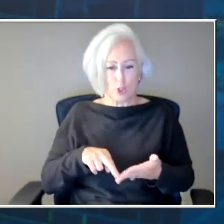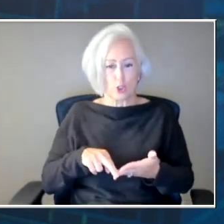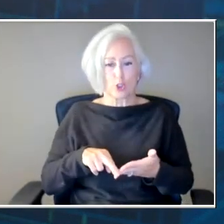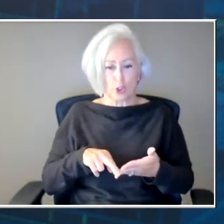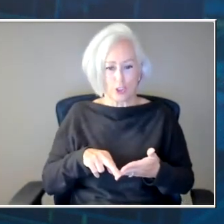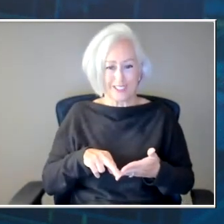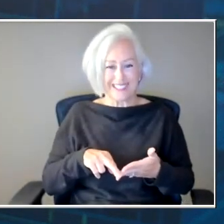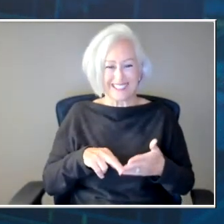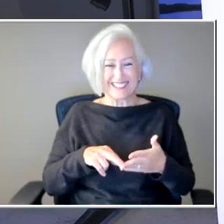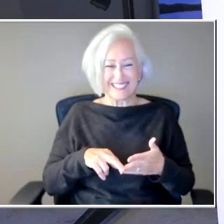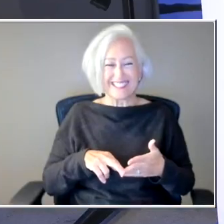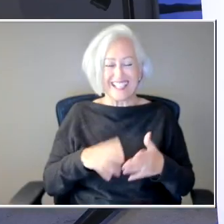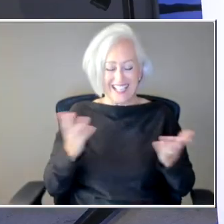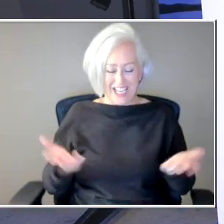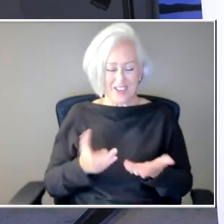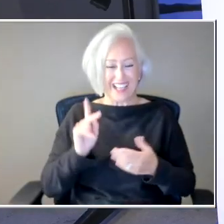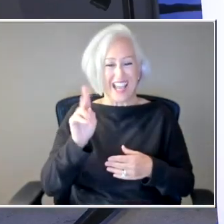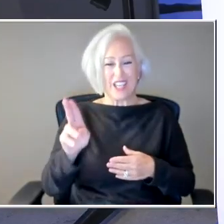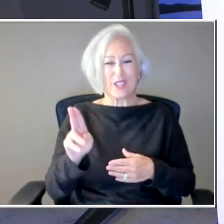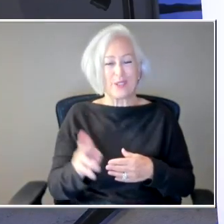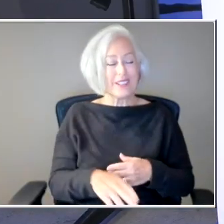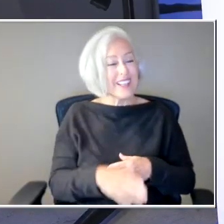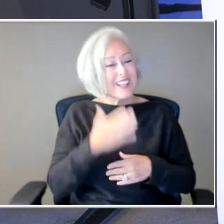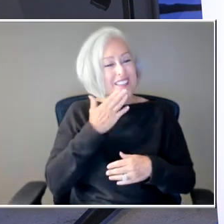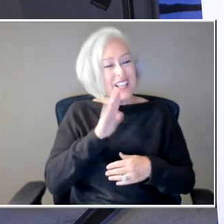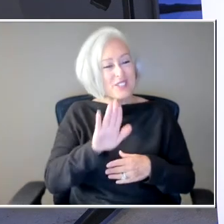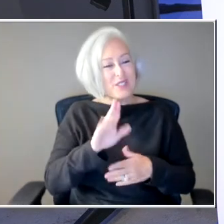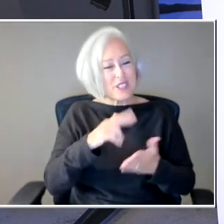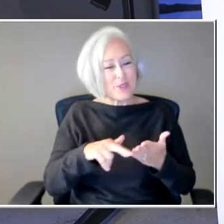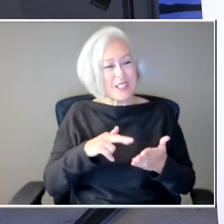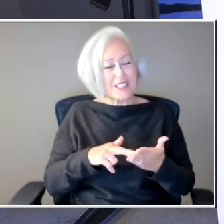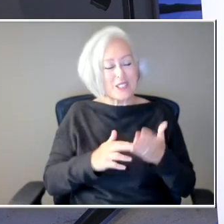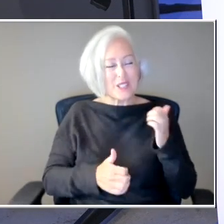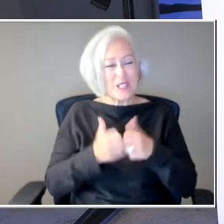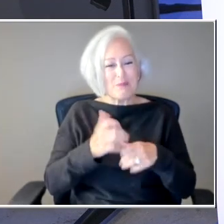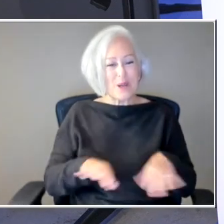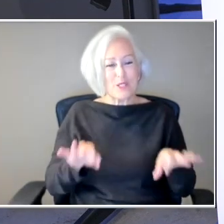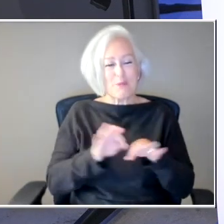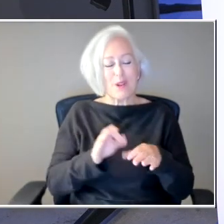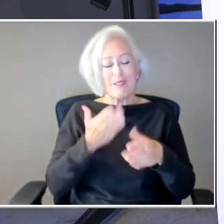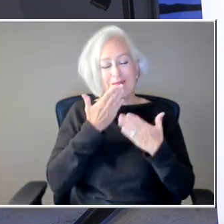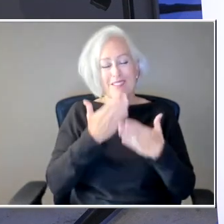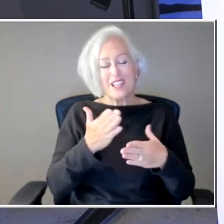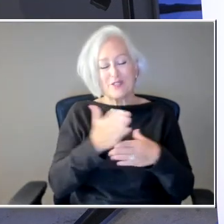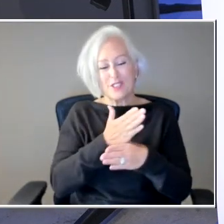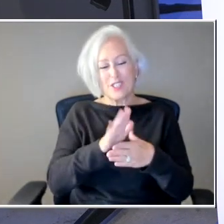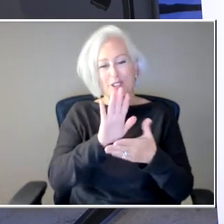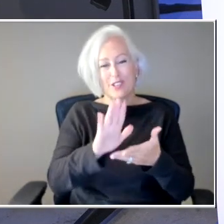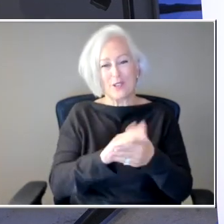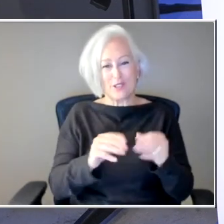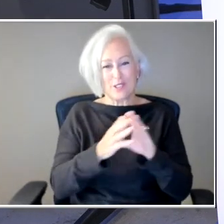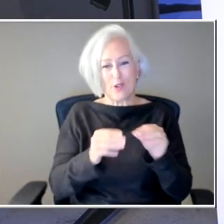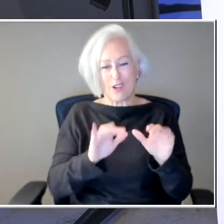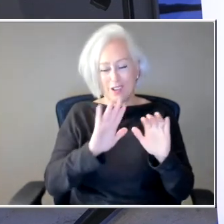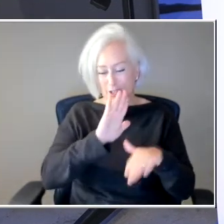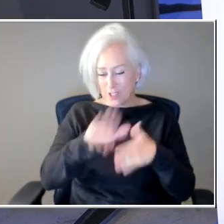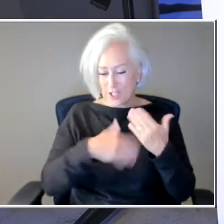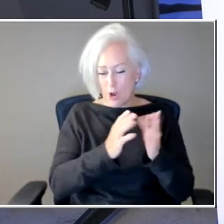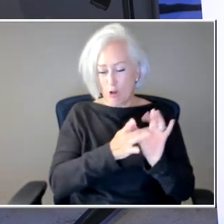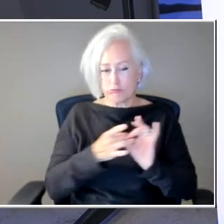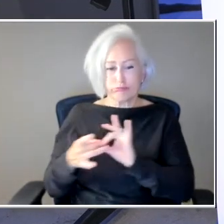machine here. Well, and thanks for the research you do, and more importantly, thanks for just sharing your story, because it all ties in together. Thank you for